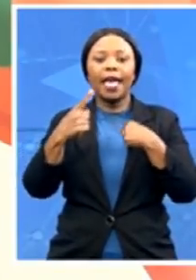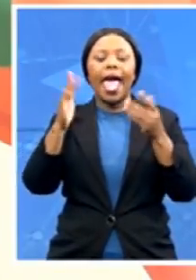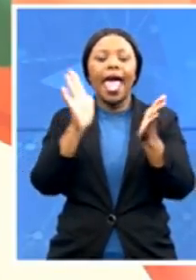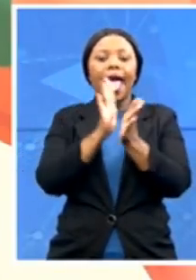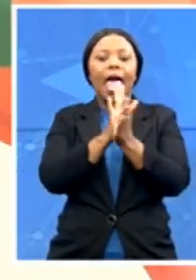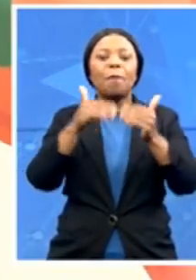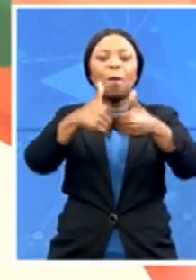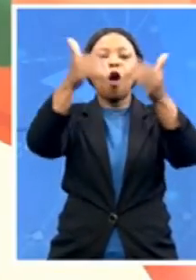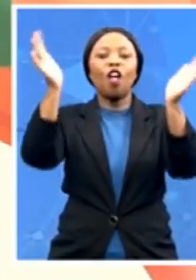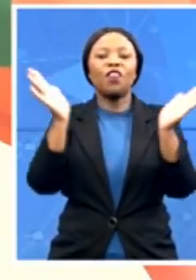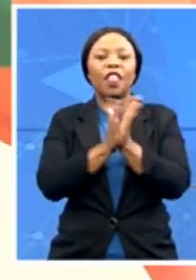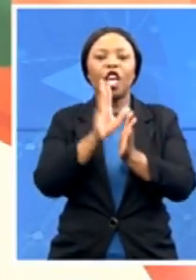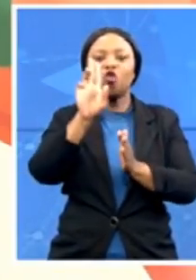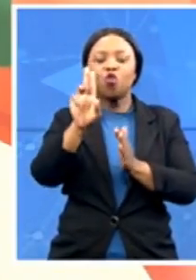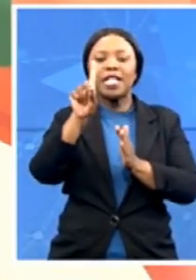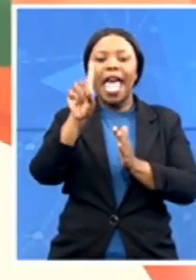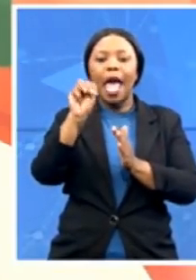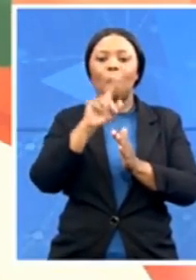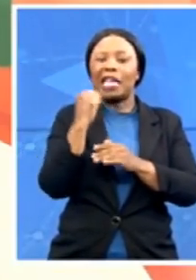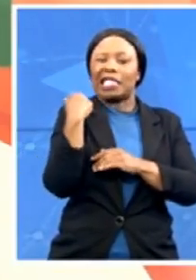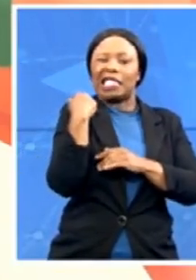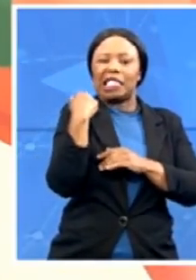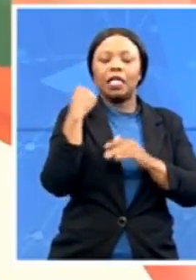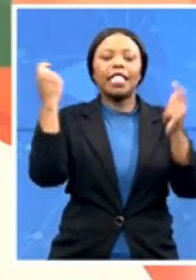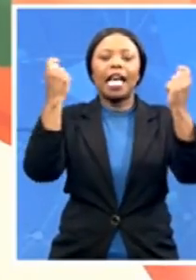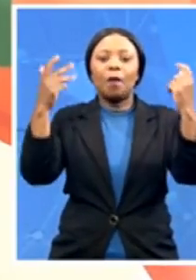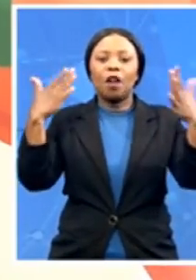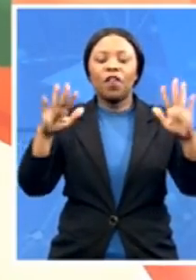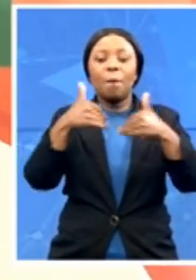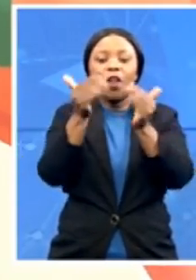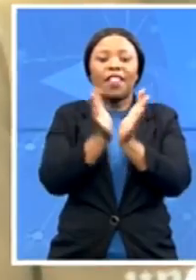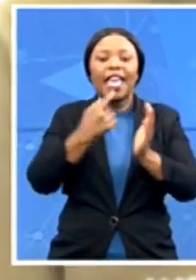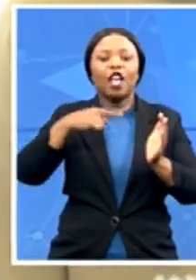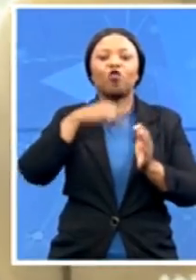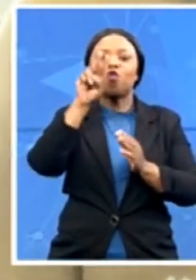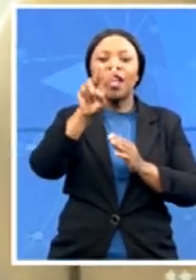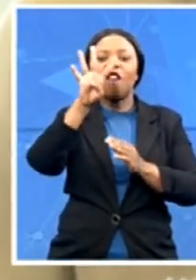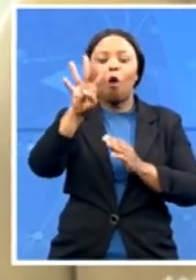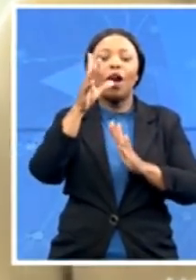celebrated our 24th birthday on the 27th of September.